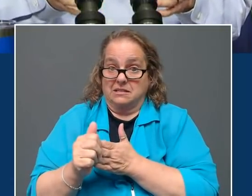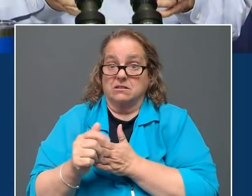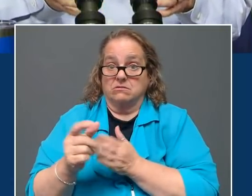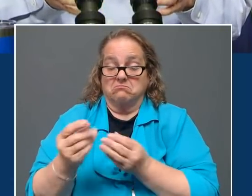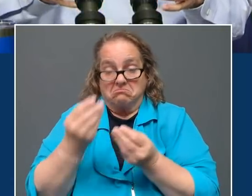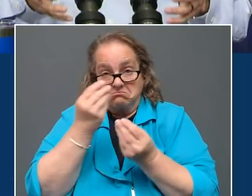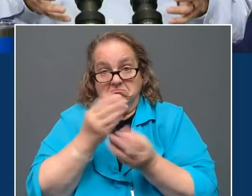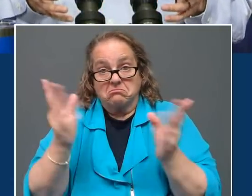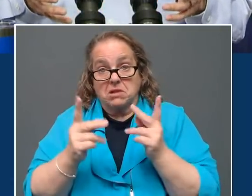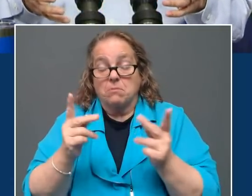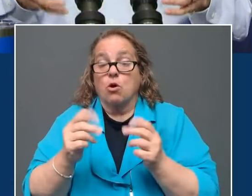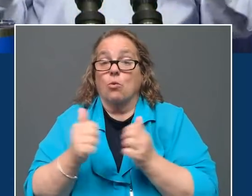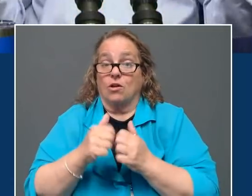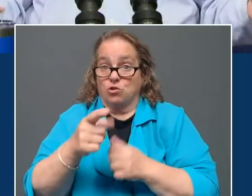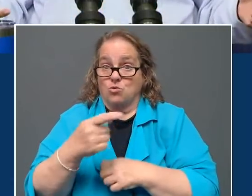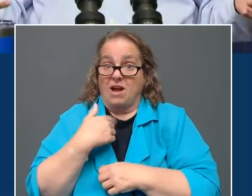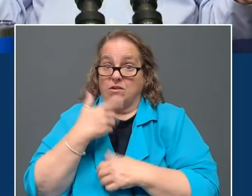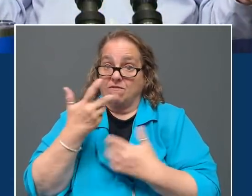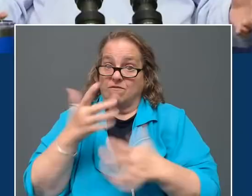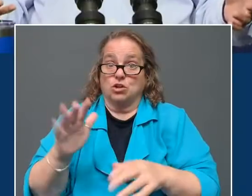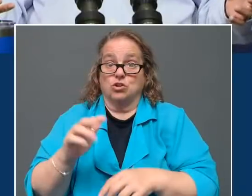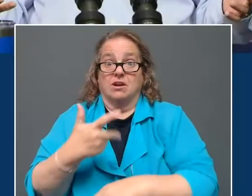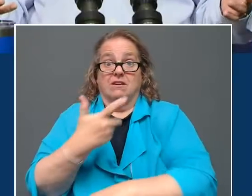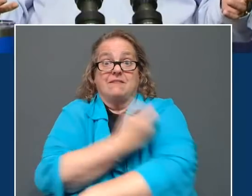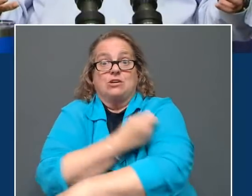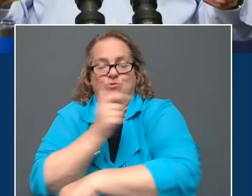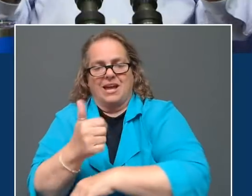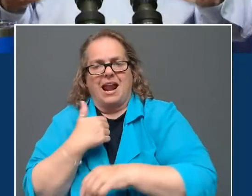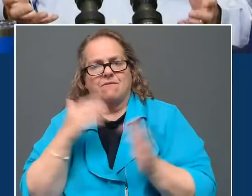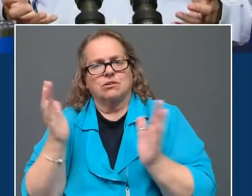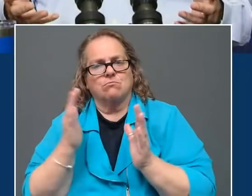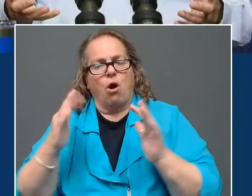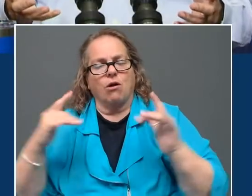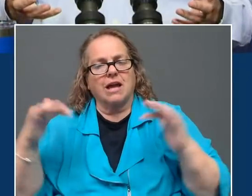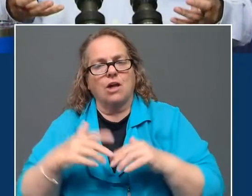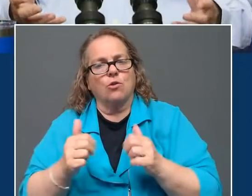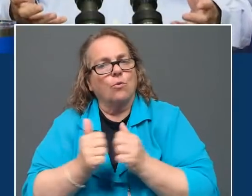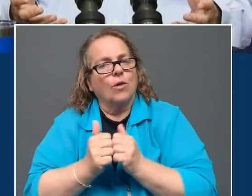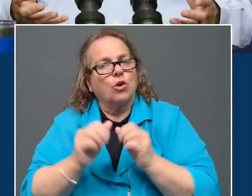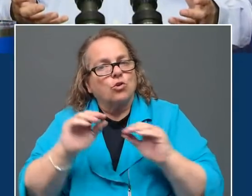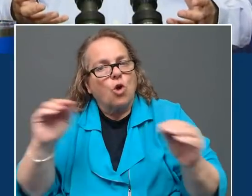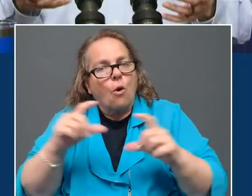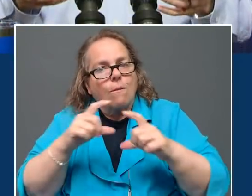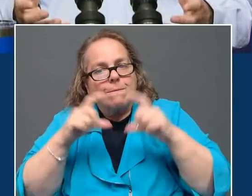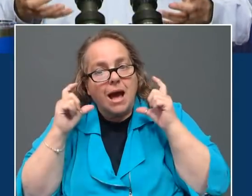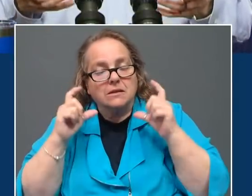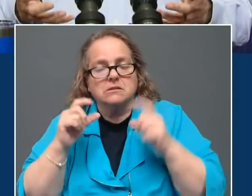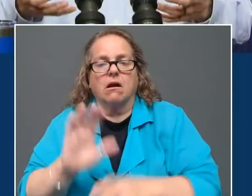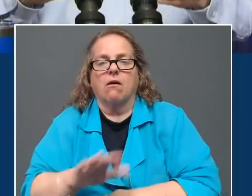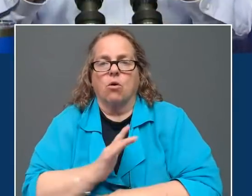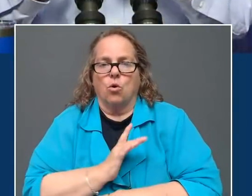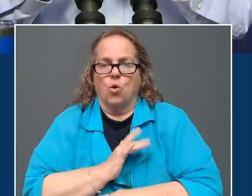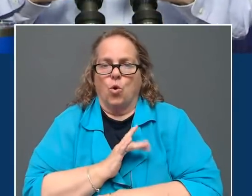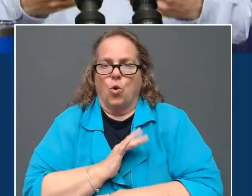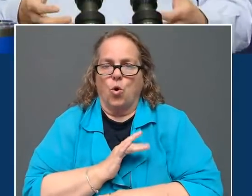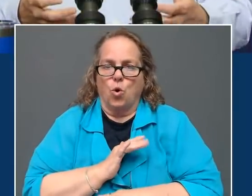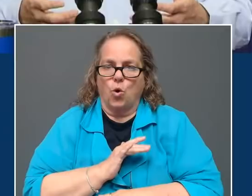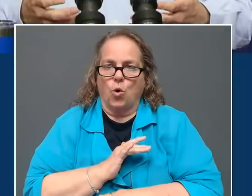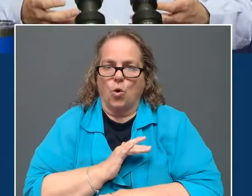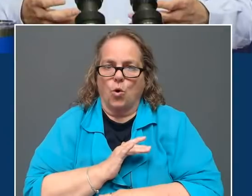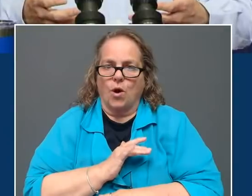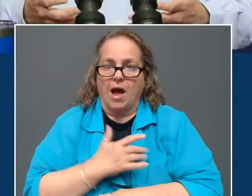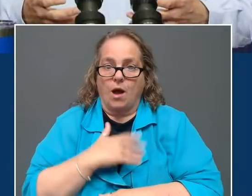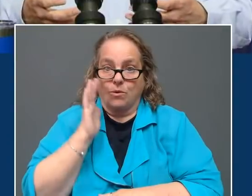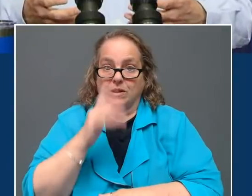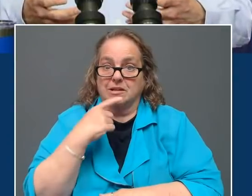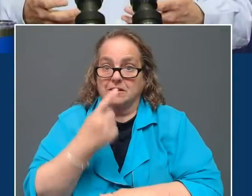vaccinated people, you can have small gatherings without masks. How incredible is that? I will tell you that while it feels a